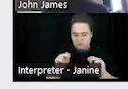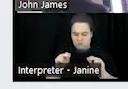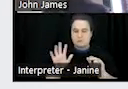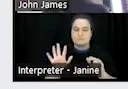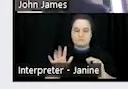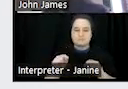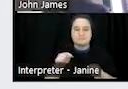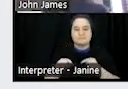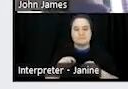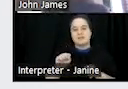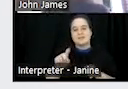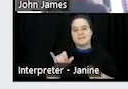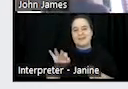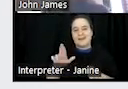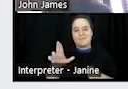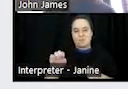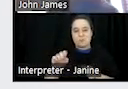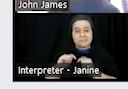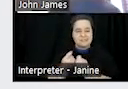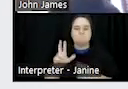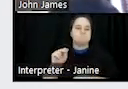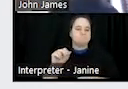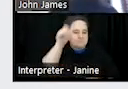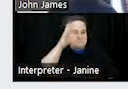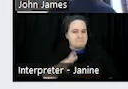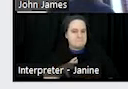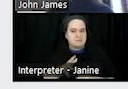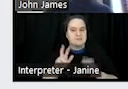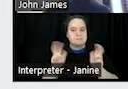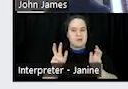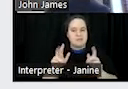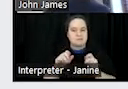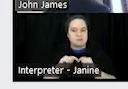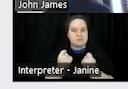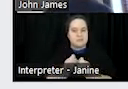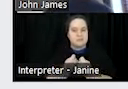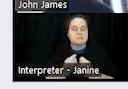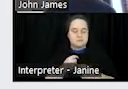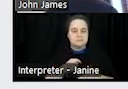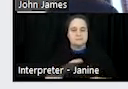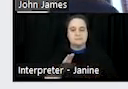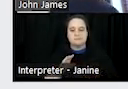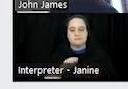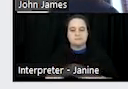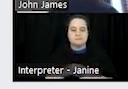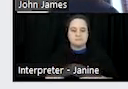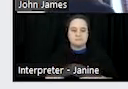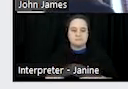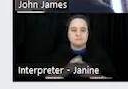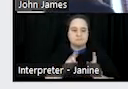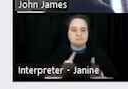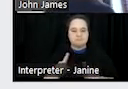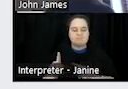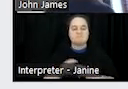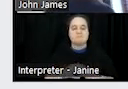It's not the Skyfirst, it's the Aggie men's basketball team, my bad. Correction there. Going to the Augustana men's basketball games this year. Mm-hmm. And then I